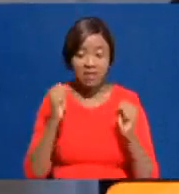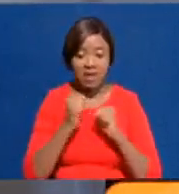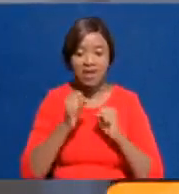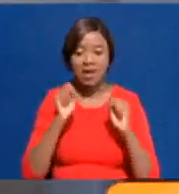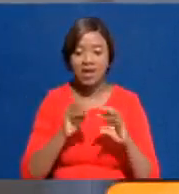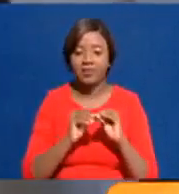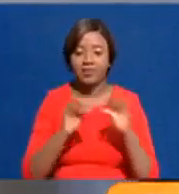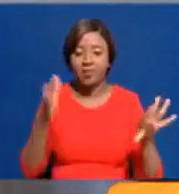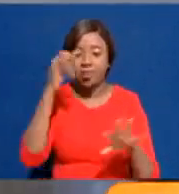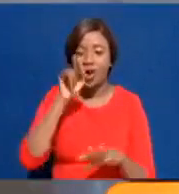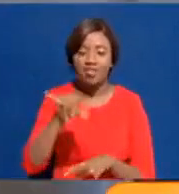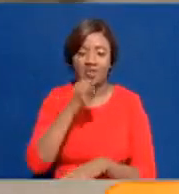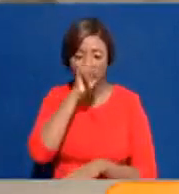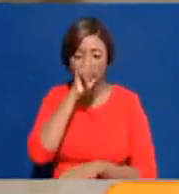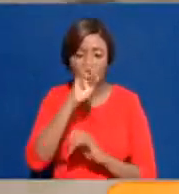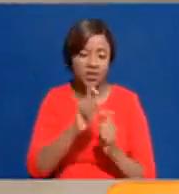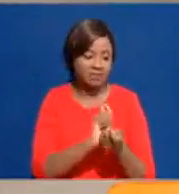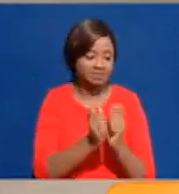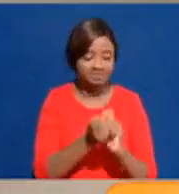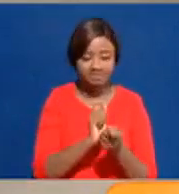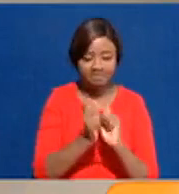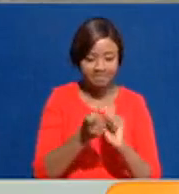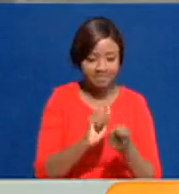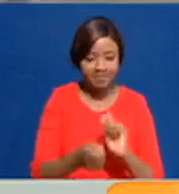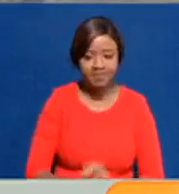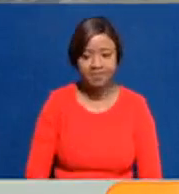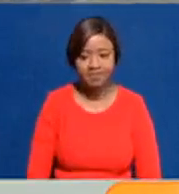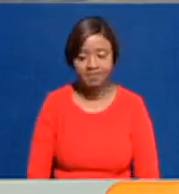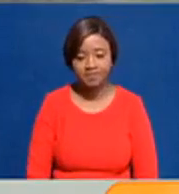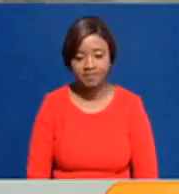can adapt to different climatic and environmental conditions.